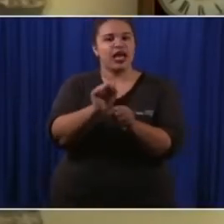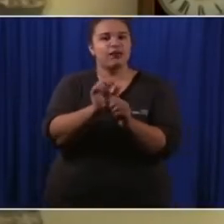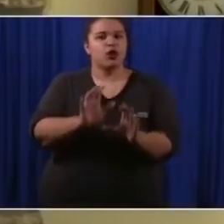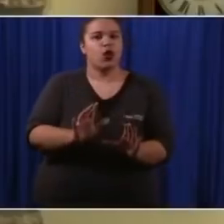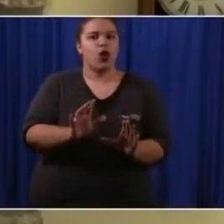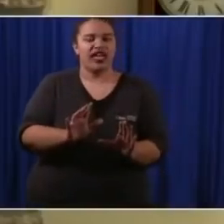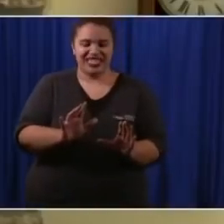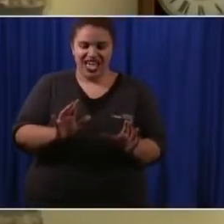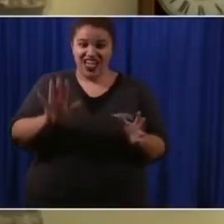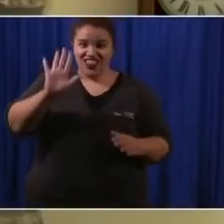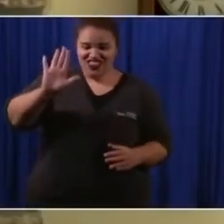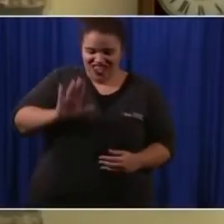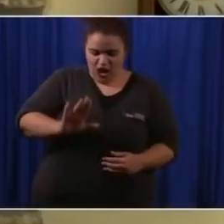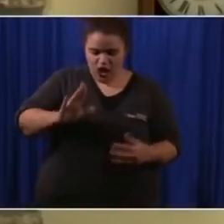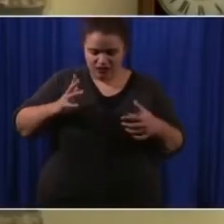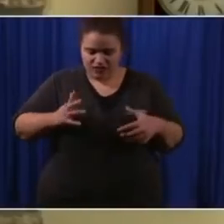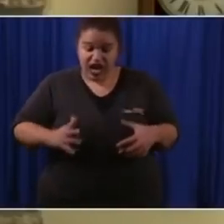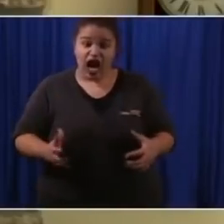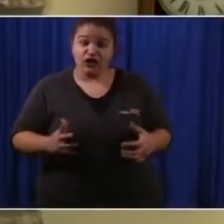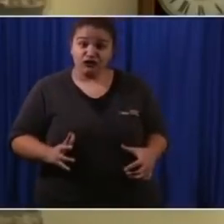who's working in the private sector.